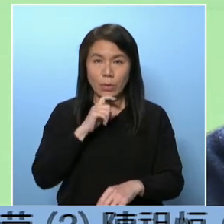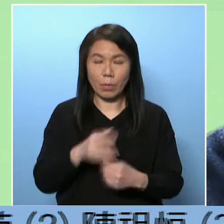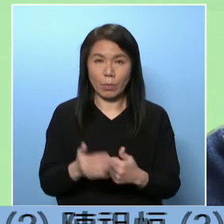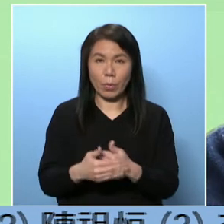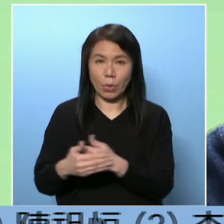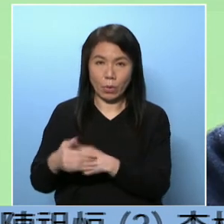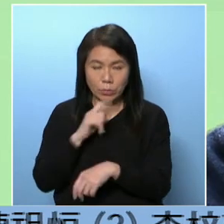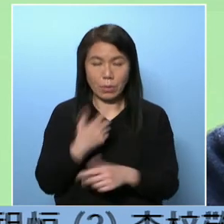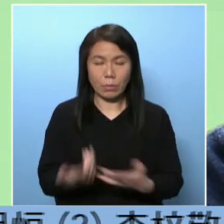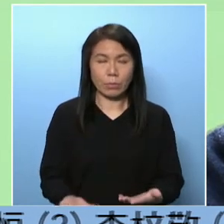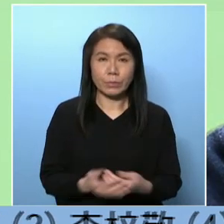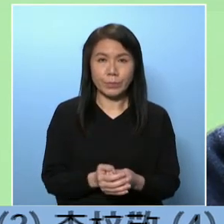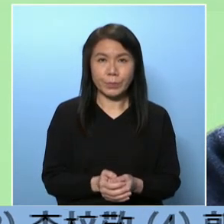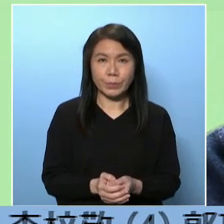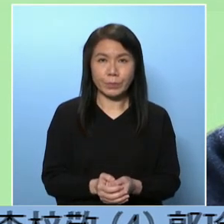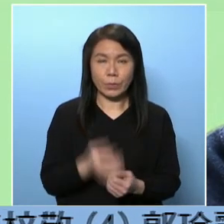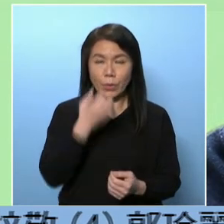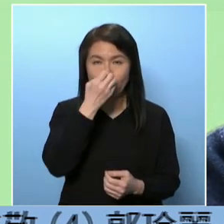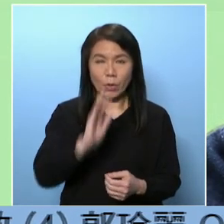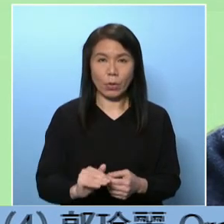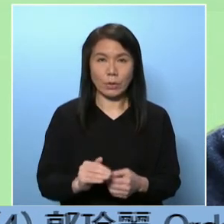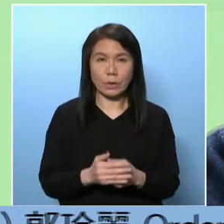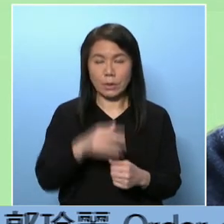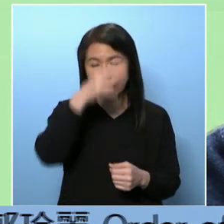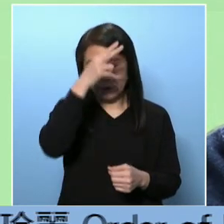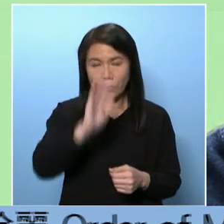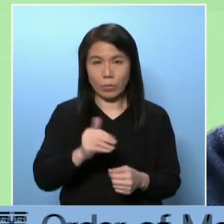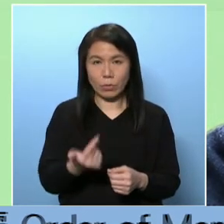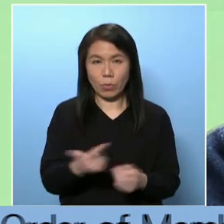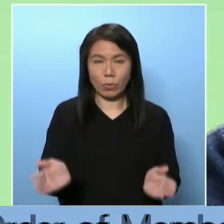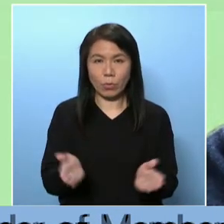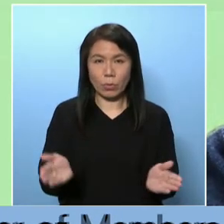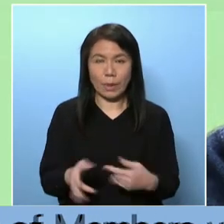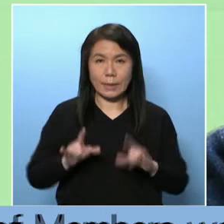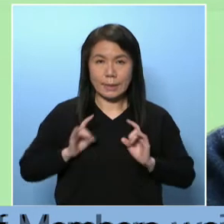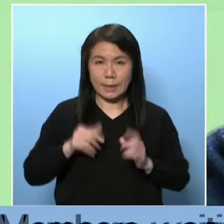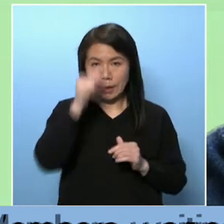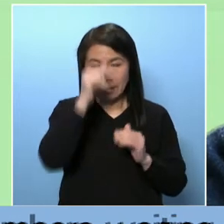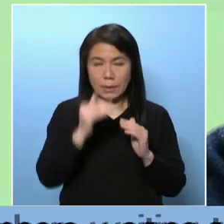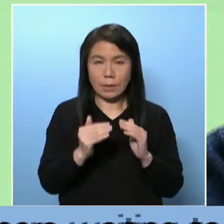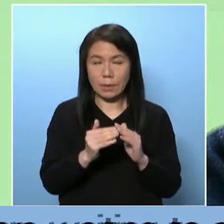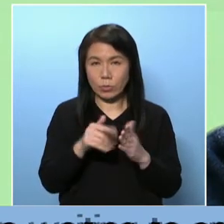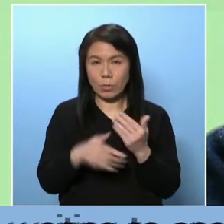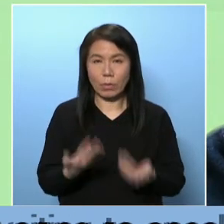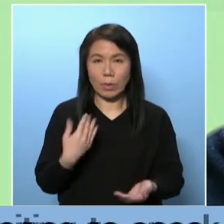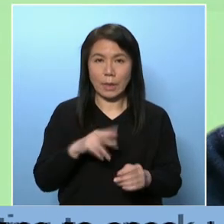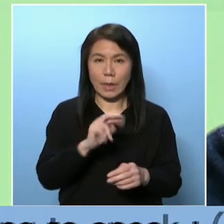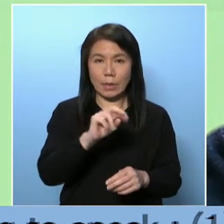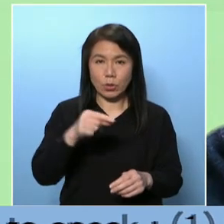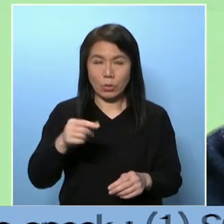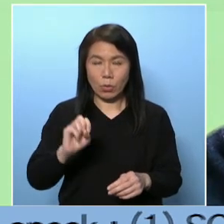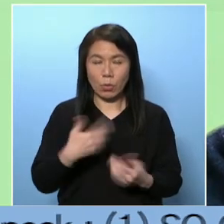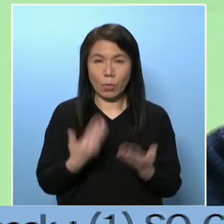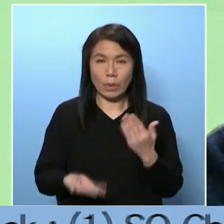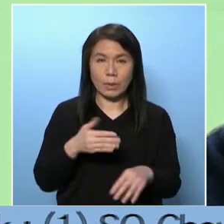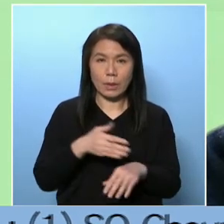said in the community, and they are willing to help. And I think the Hong Kong government can encourage the private sector,